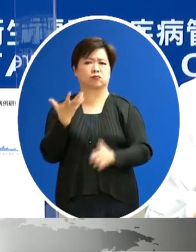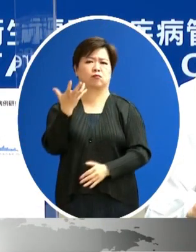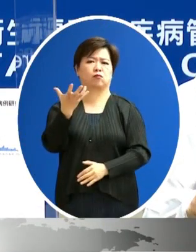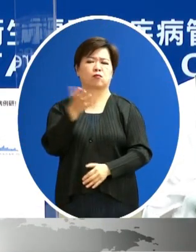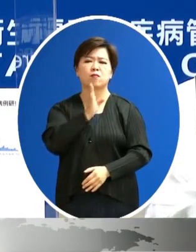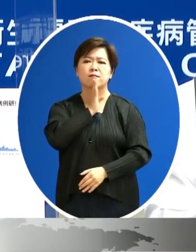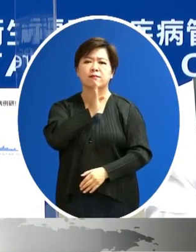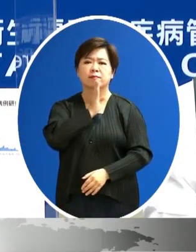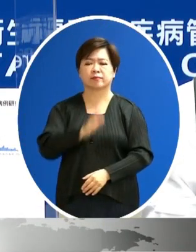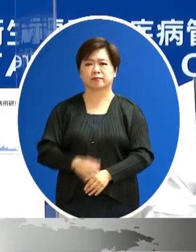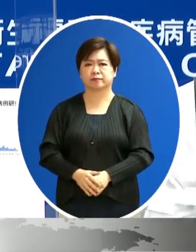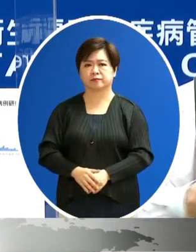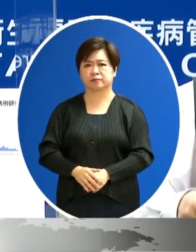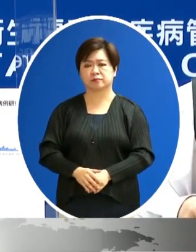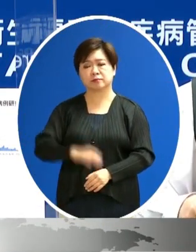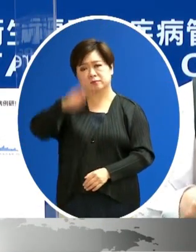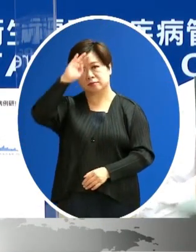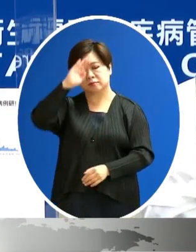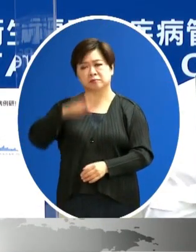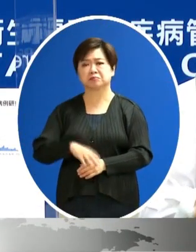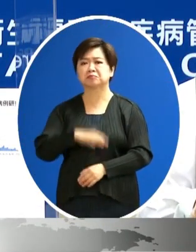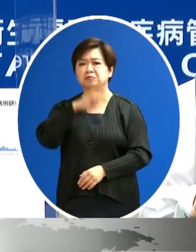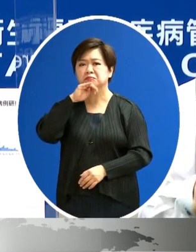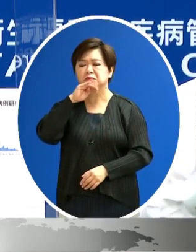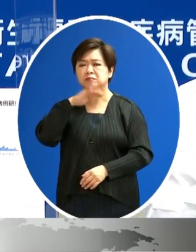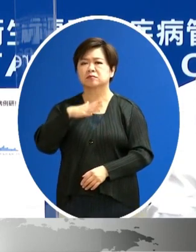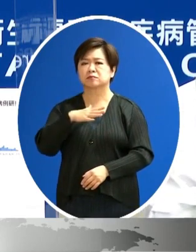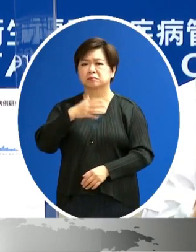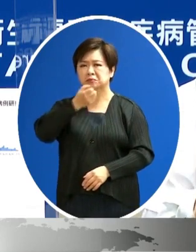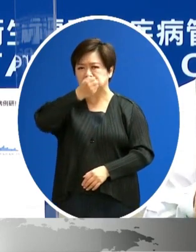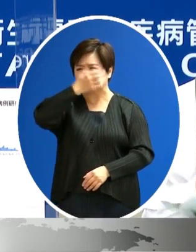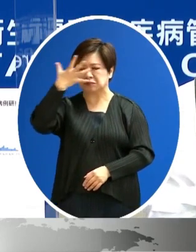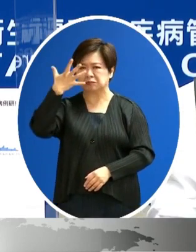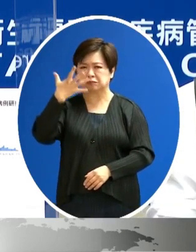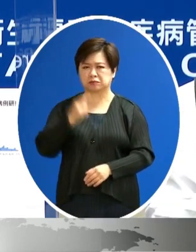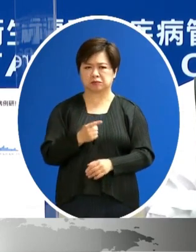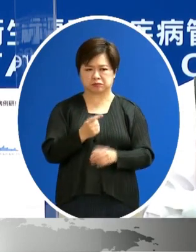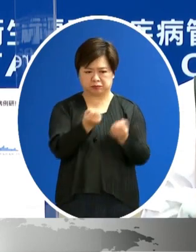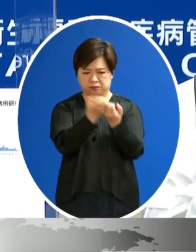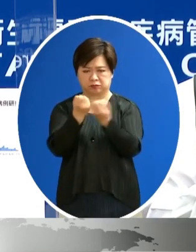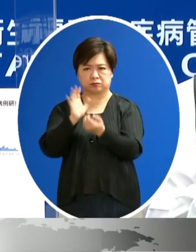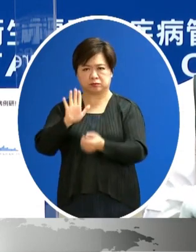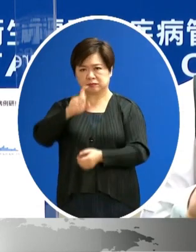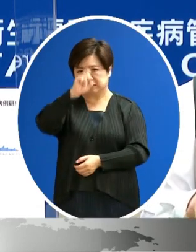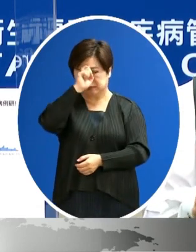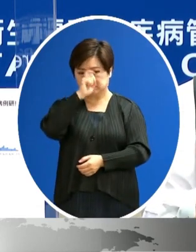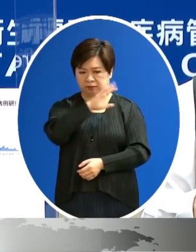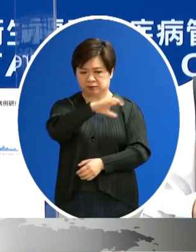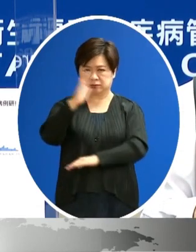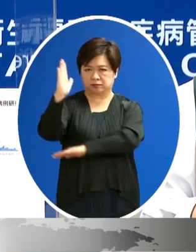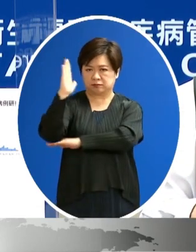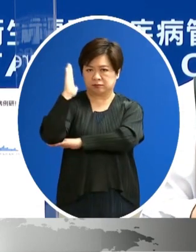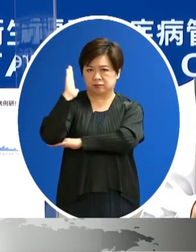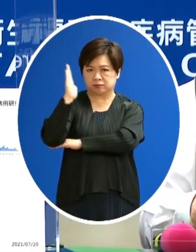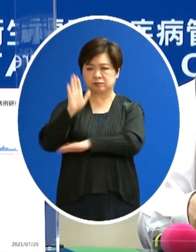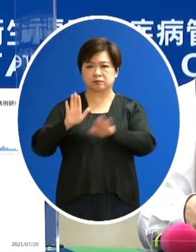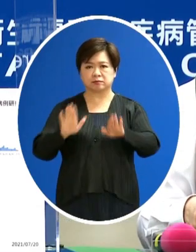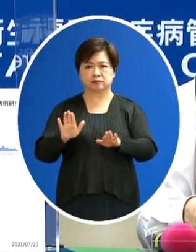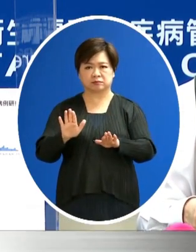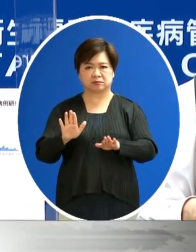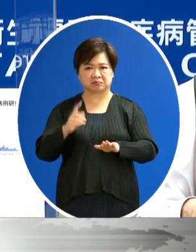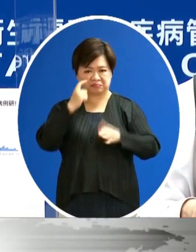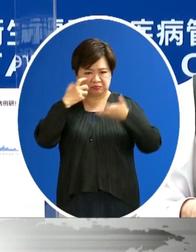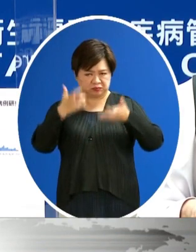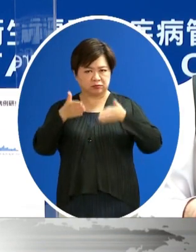cluster infections from the last 2 weeks have primarily been family clusters. The age of confirmed cases is going down. Local governments have been asked